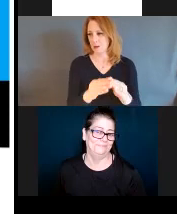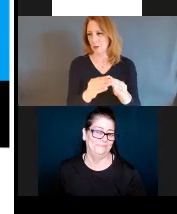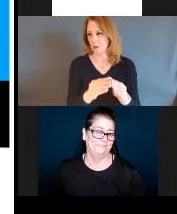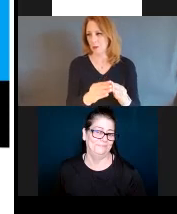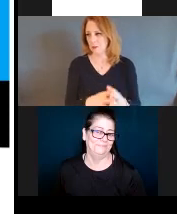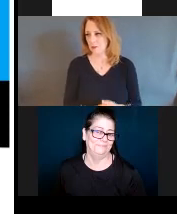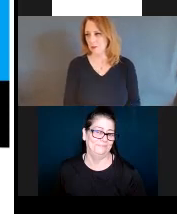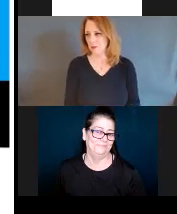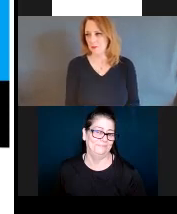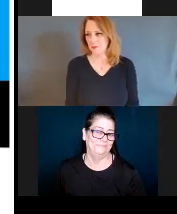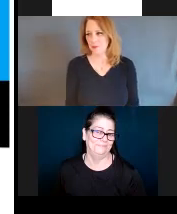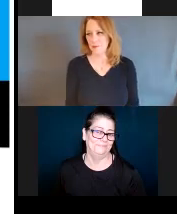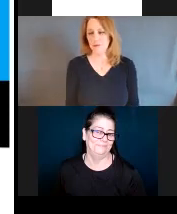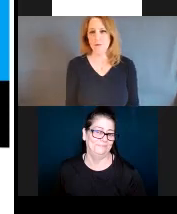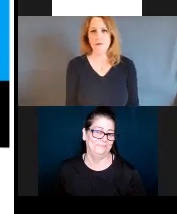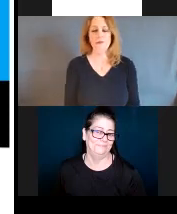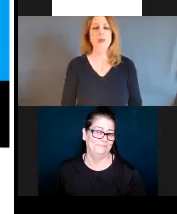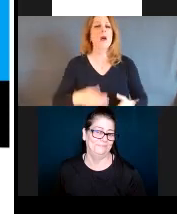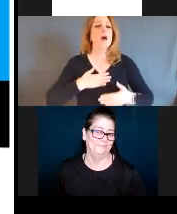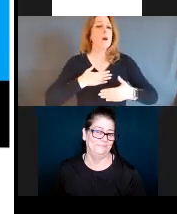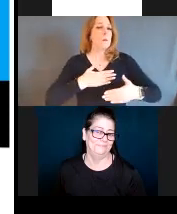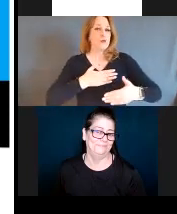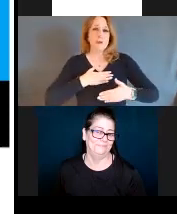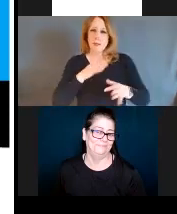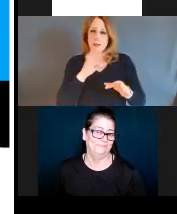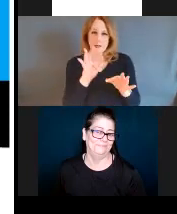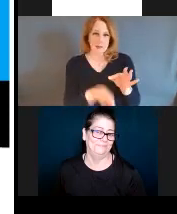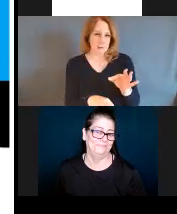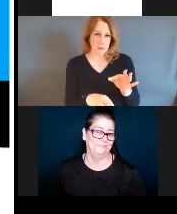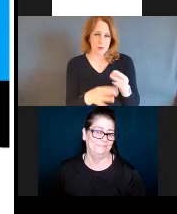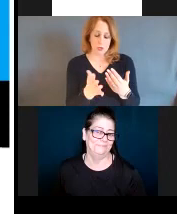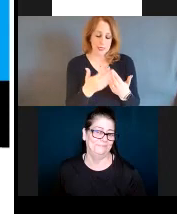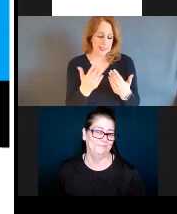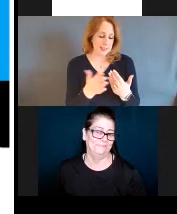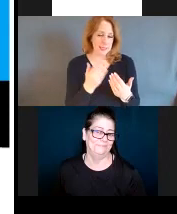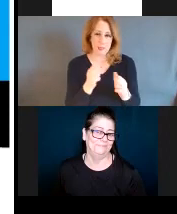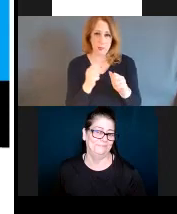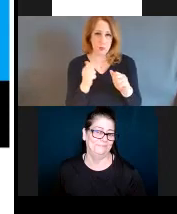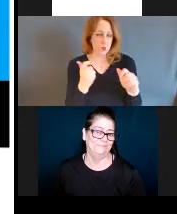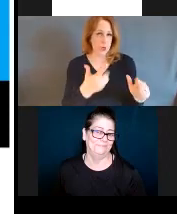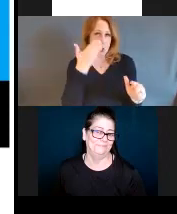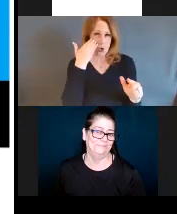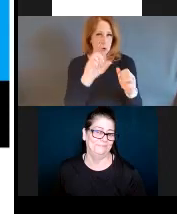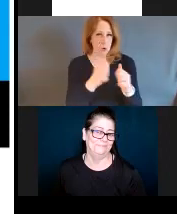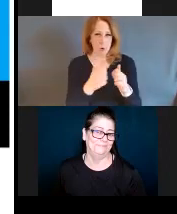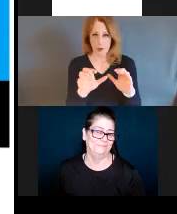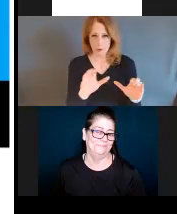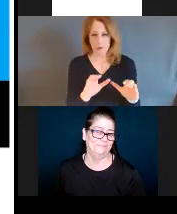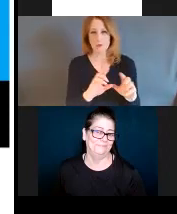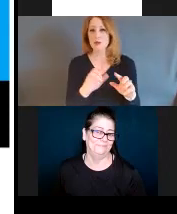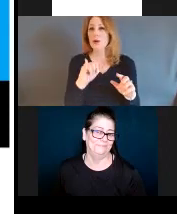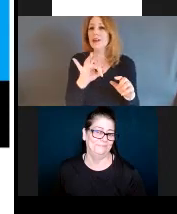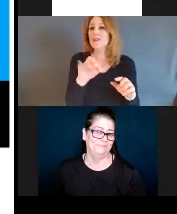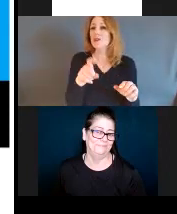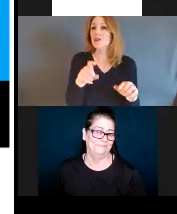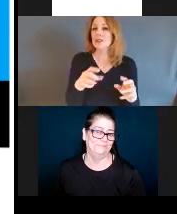So breathing is simple, it's easy, everyone knows how to do it. So if you need a quick